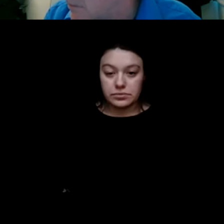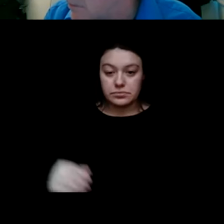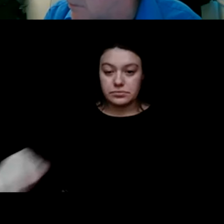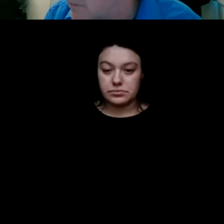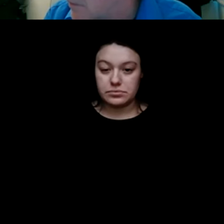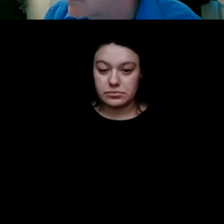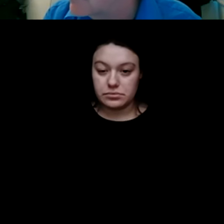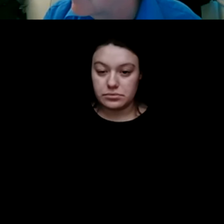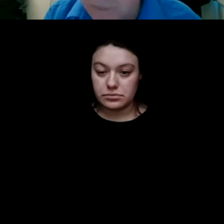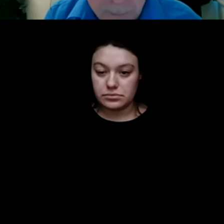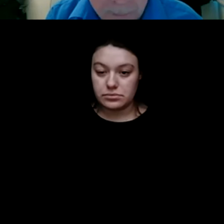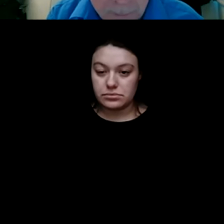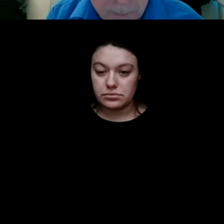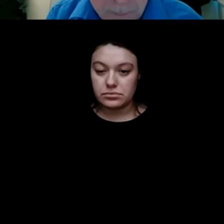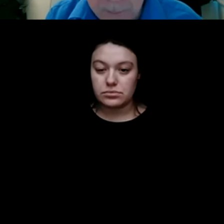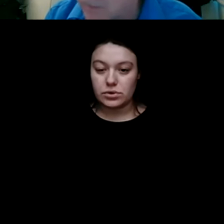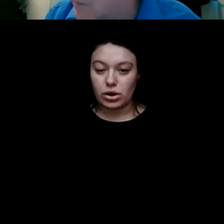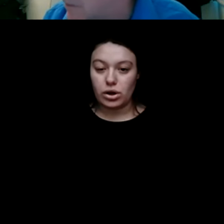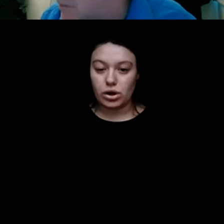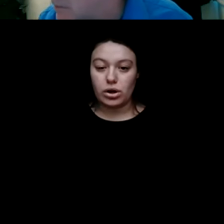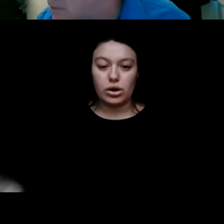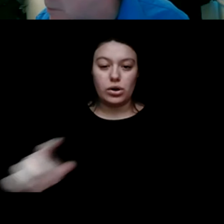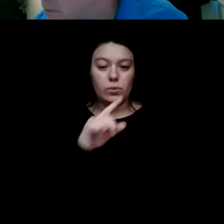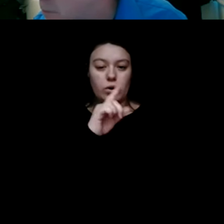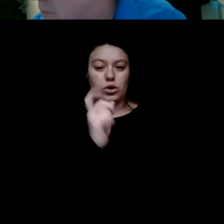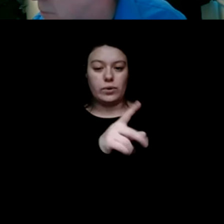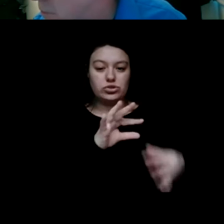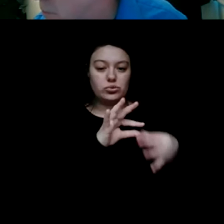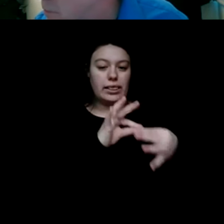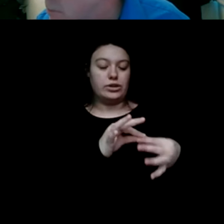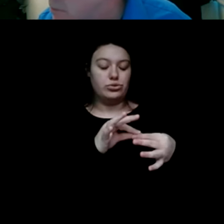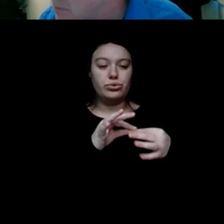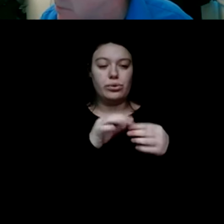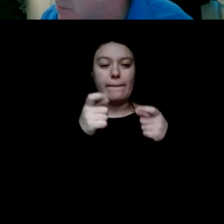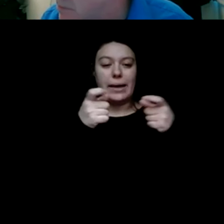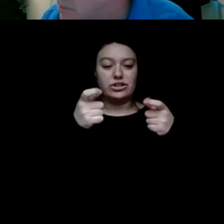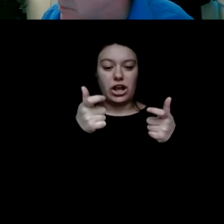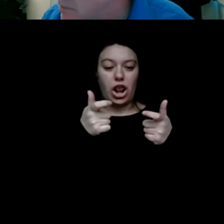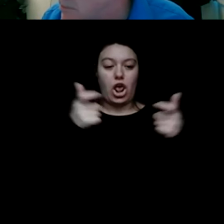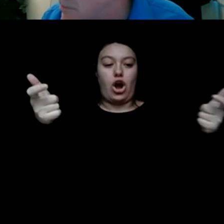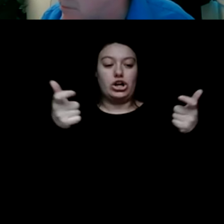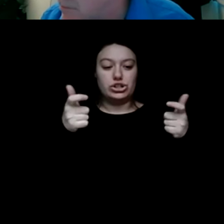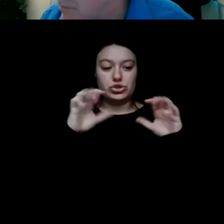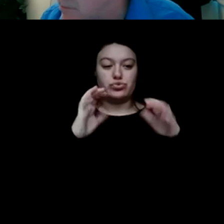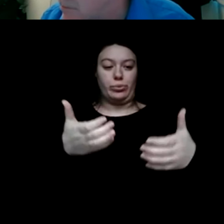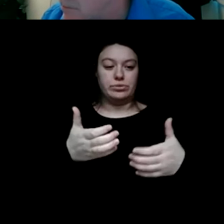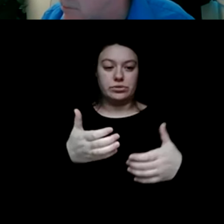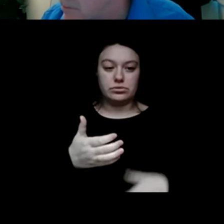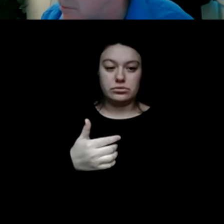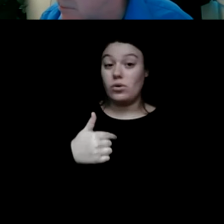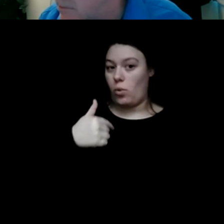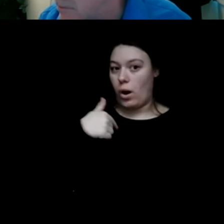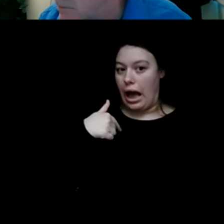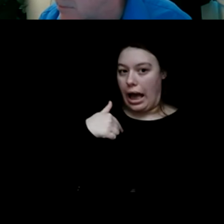Oh, there's a question about managing large groups. Yeah, larger so than 20. yeah, I can address that. So I have a large group. I have a group of